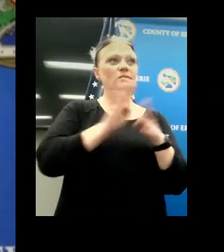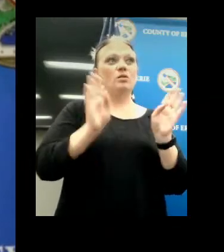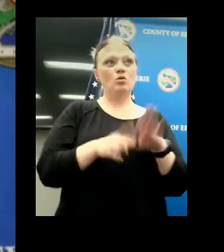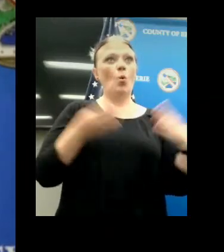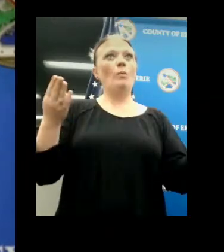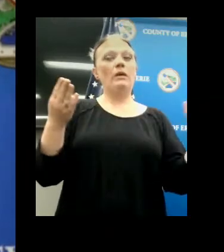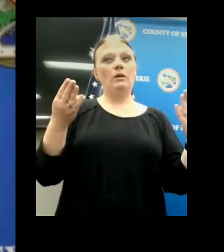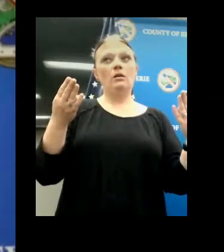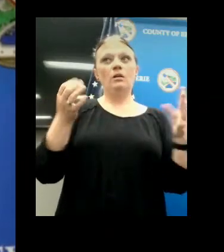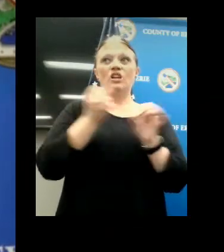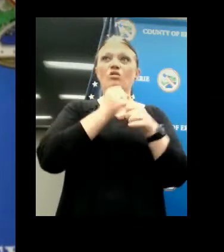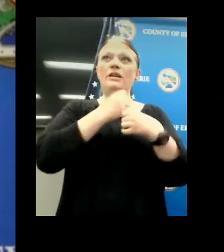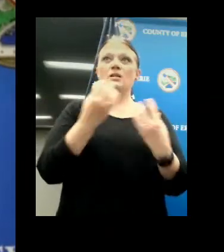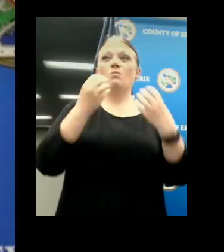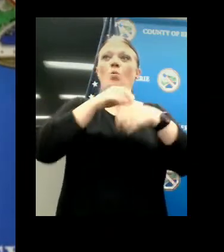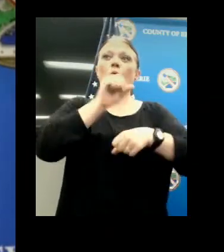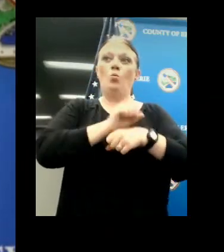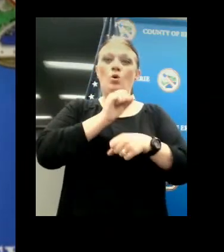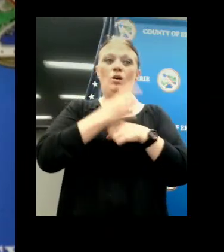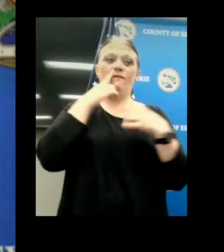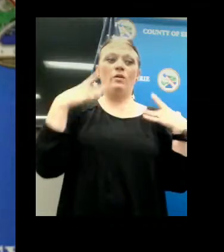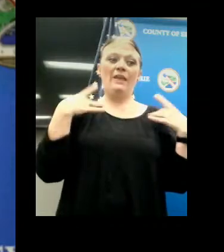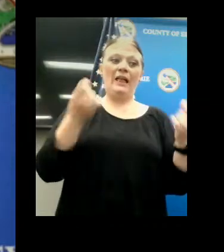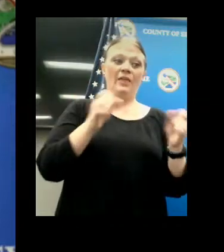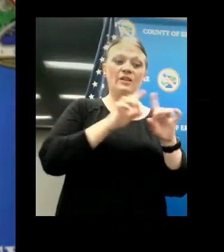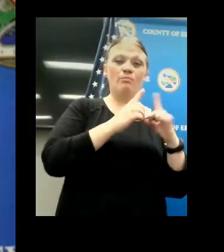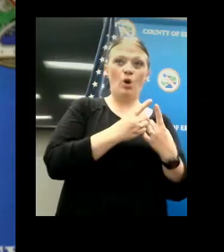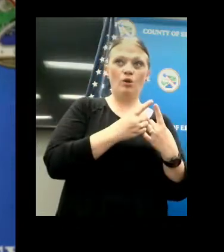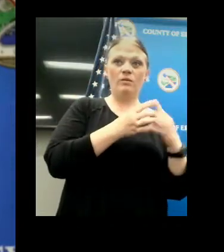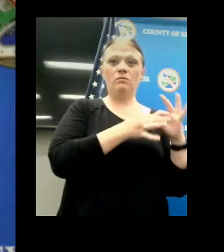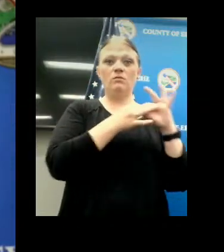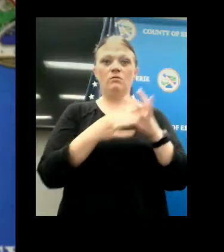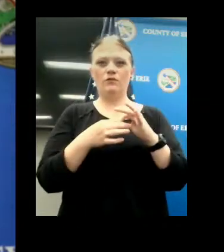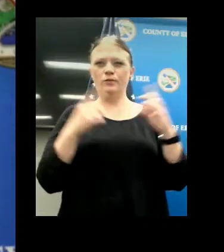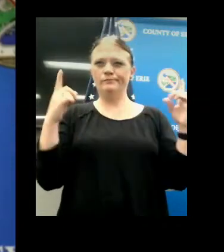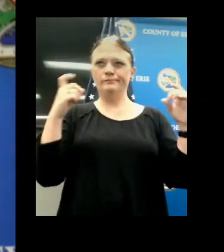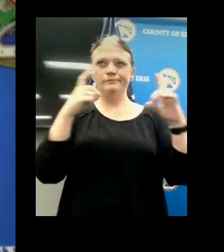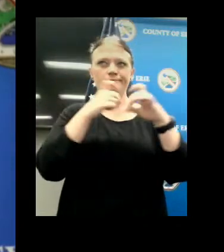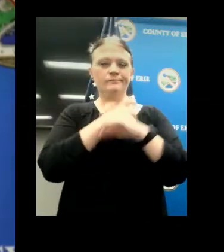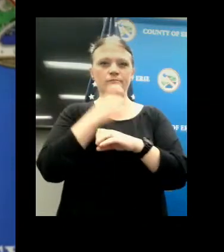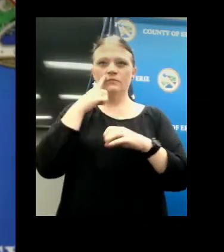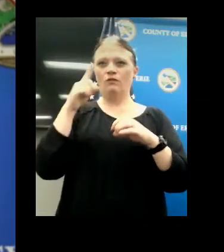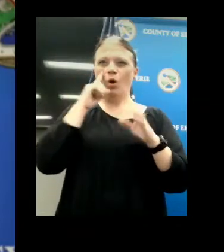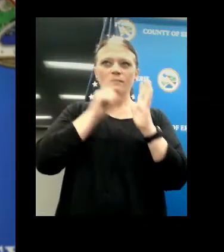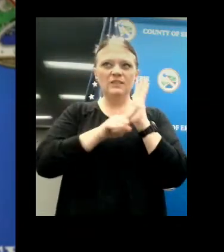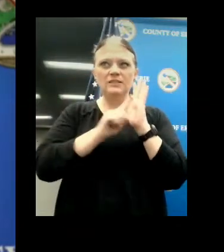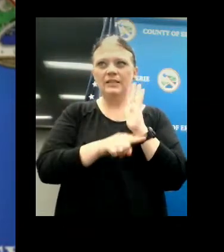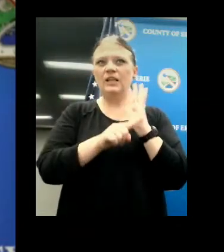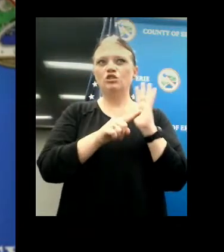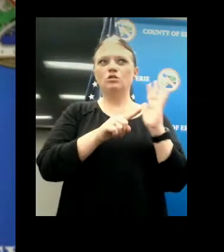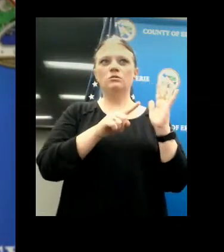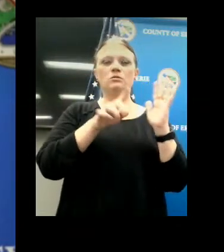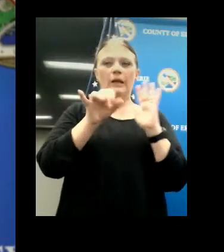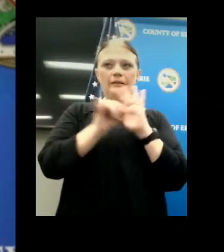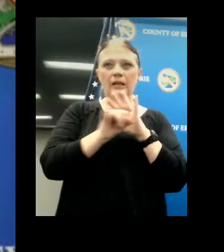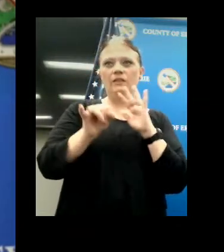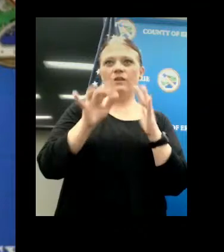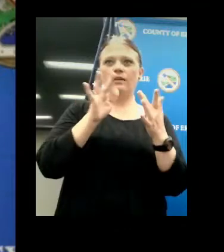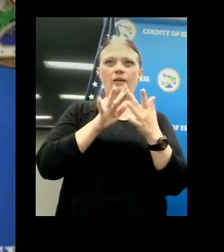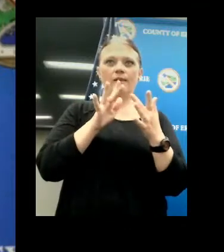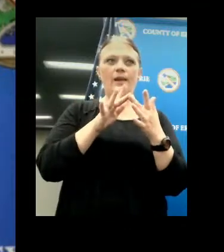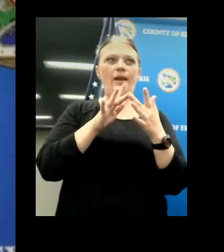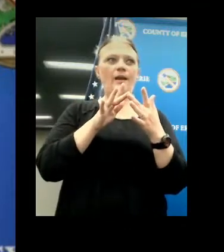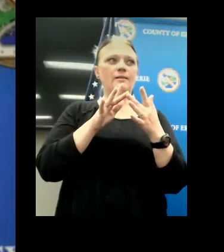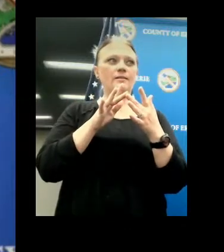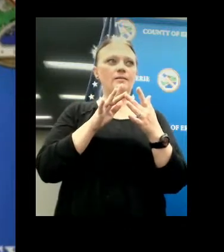up, it creates some more work for the health department, just in terms of the complexity for the case investigations and identifying the